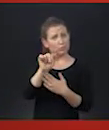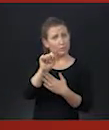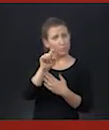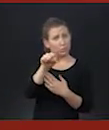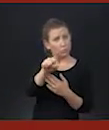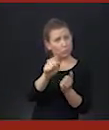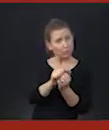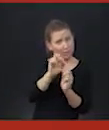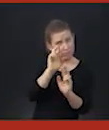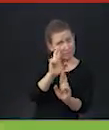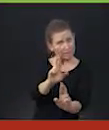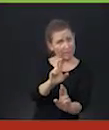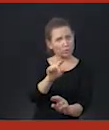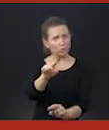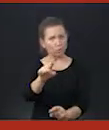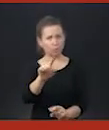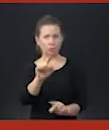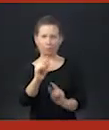respect.